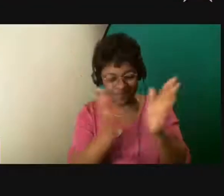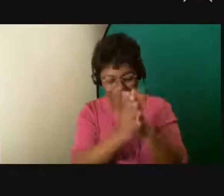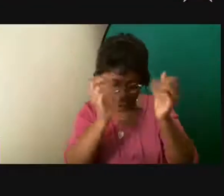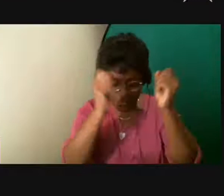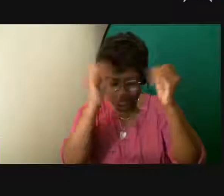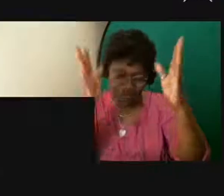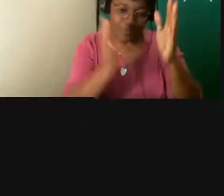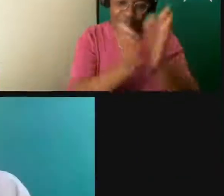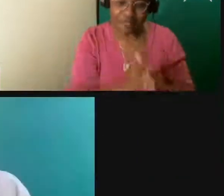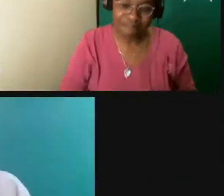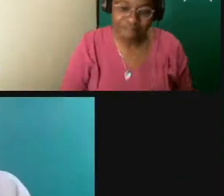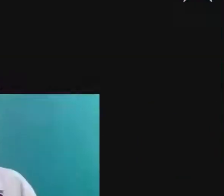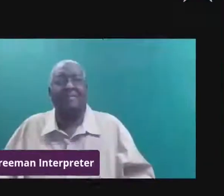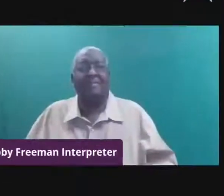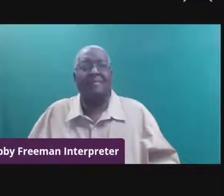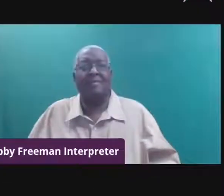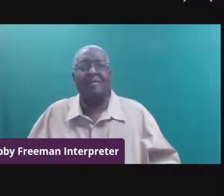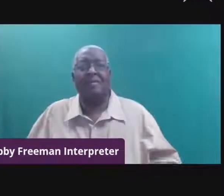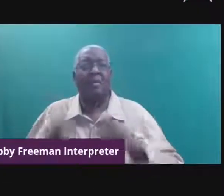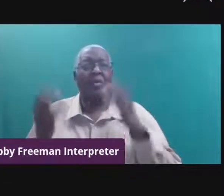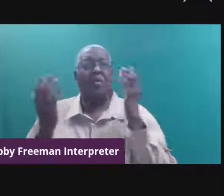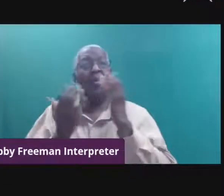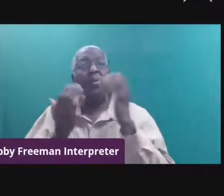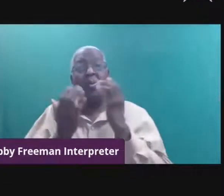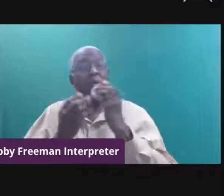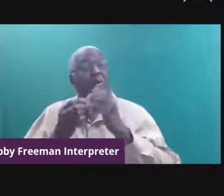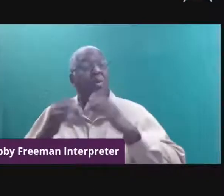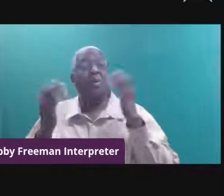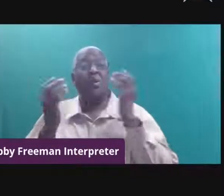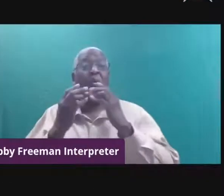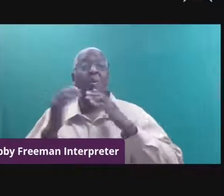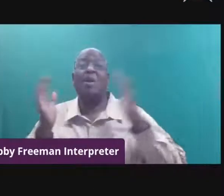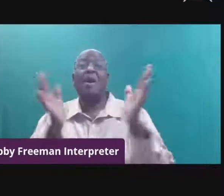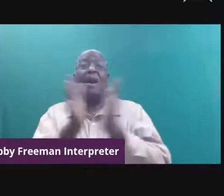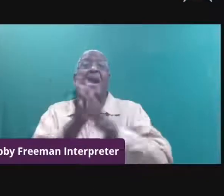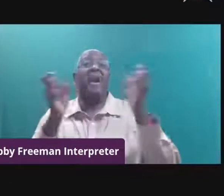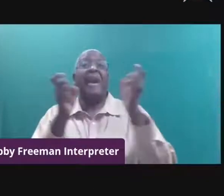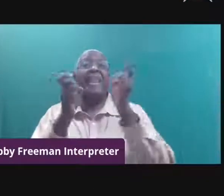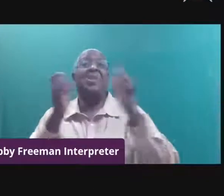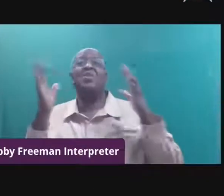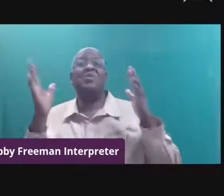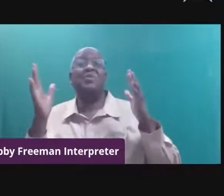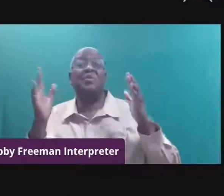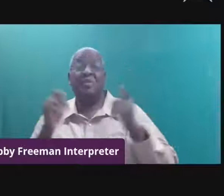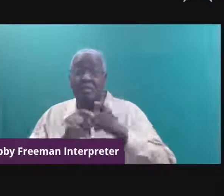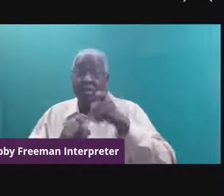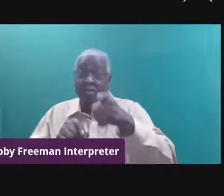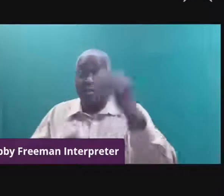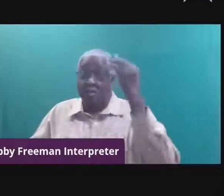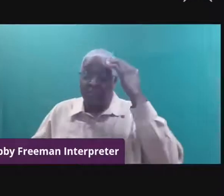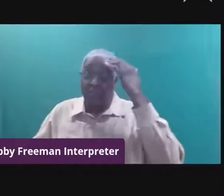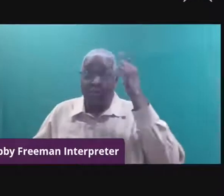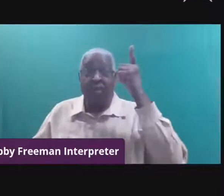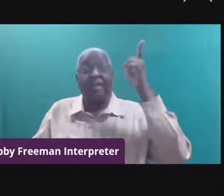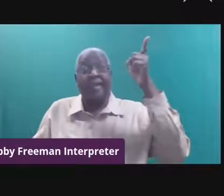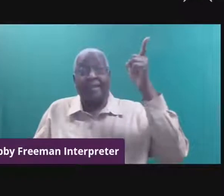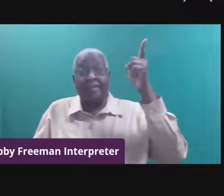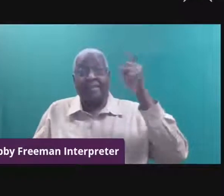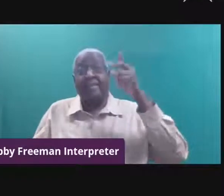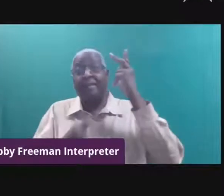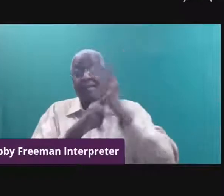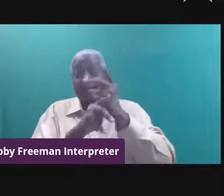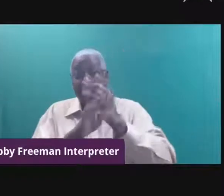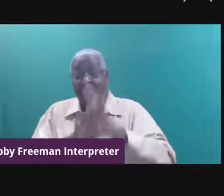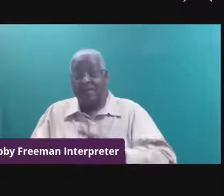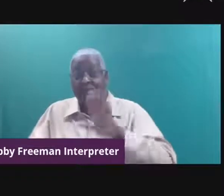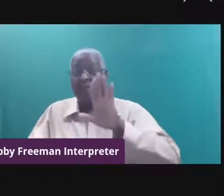Lord. Woo. Woo. Woo. Hallelujah. How many of you know him to be the keeper of your